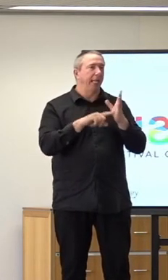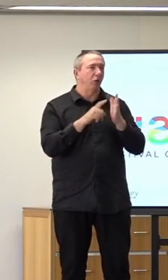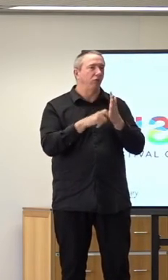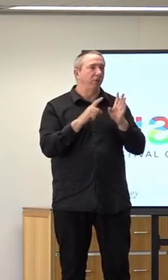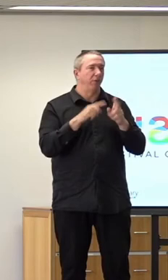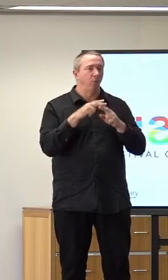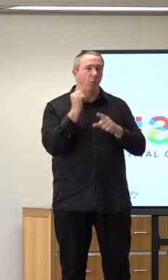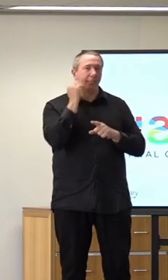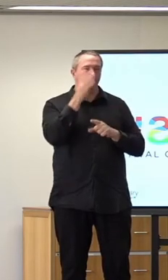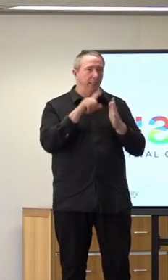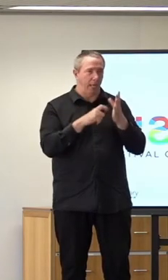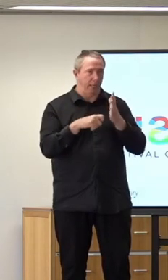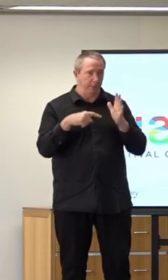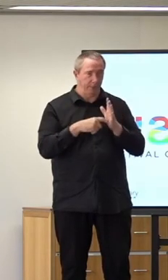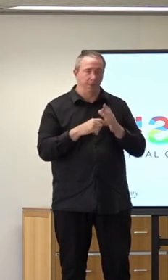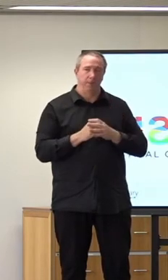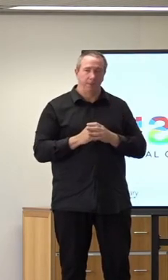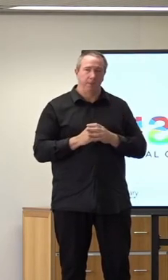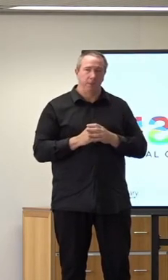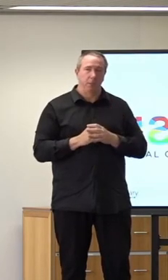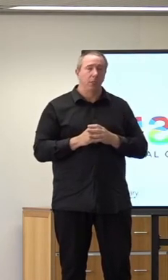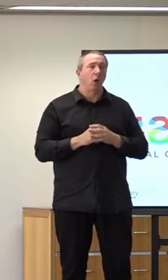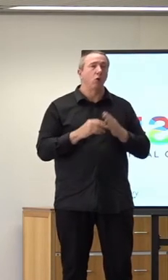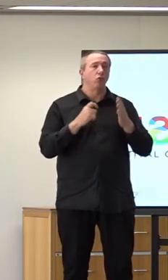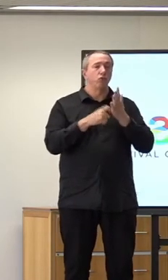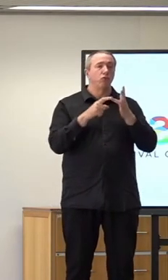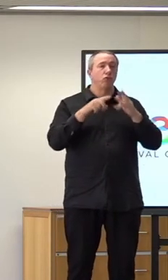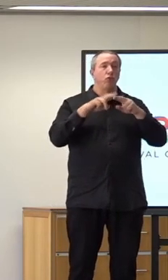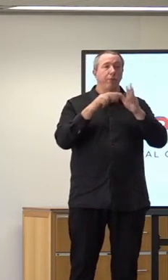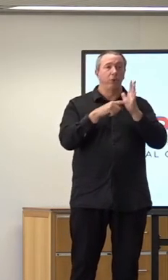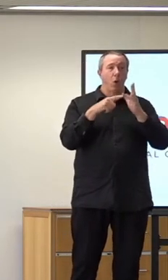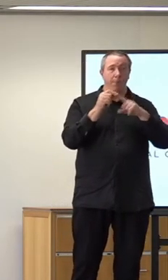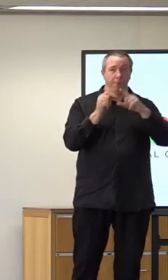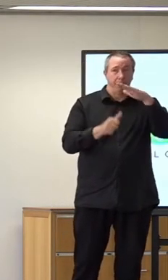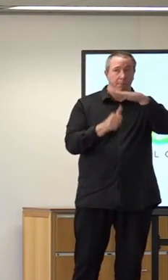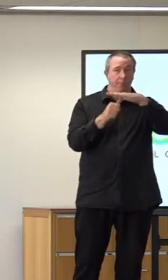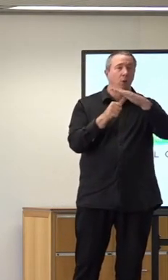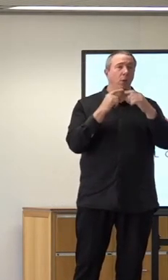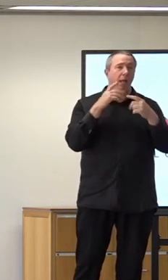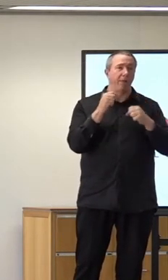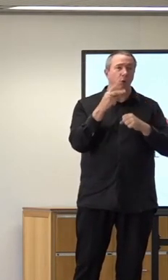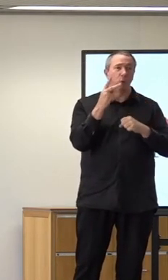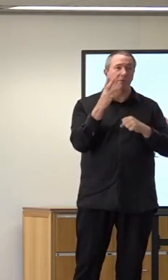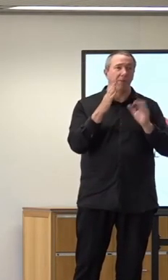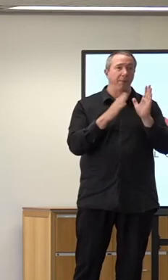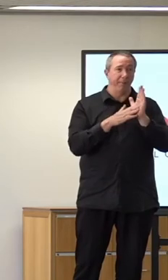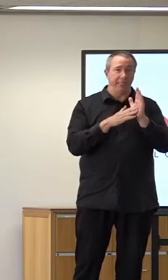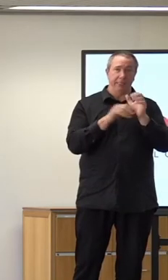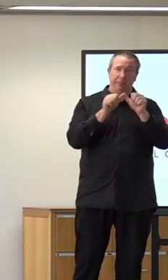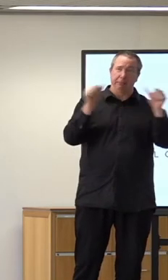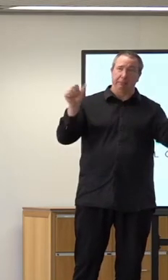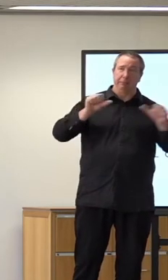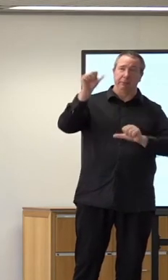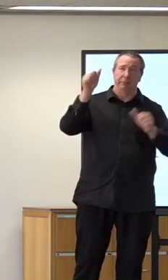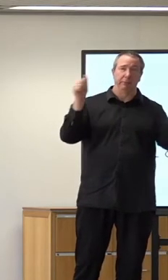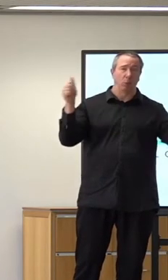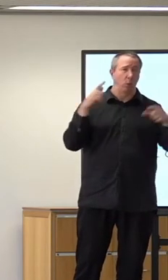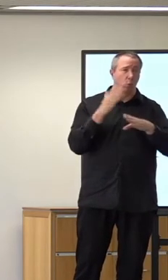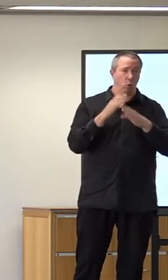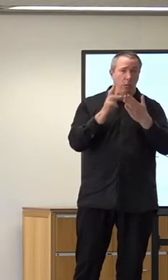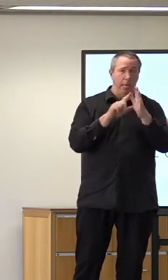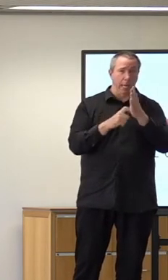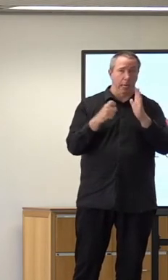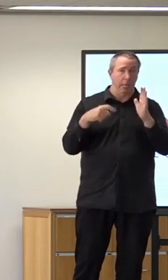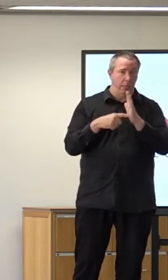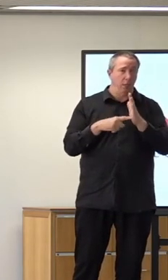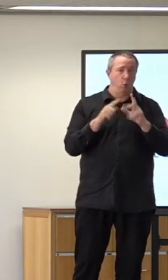be the new rooftop, which is opening in February. We'll have a 25-metre Christopher Peace work up there, light work